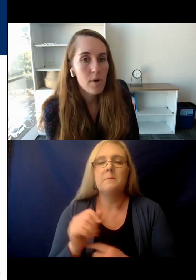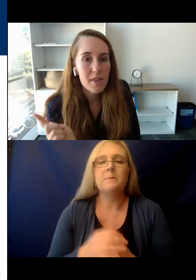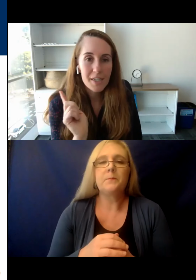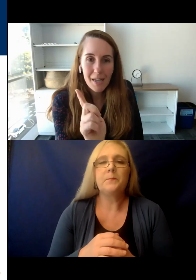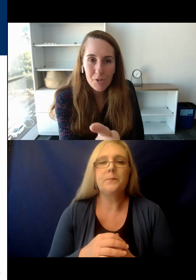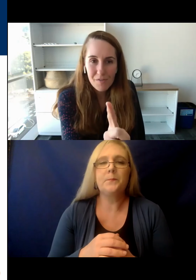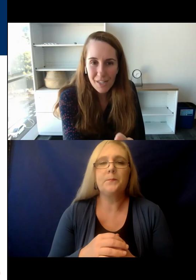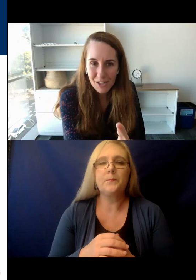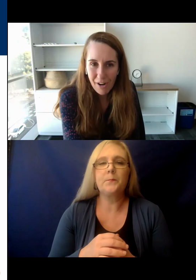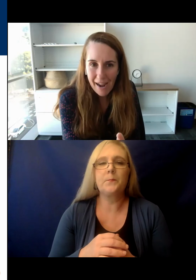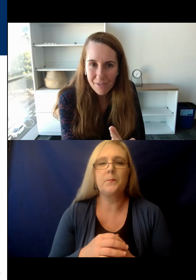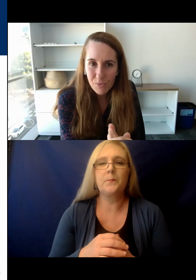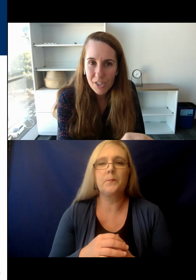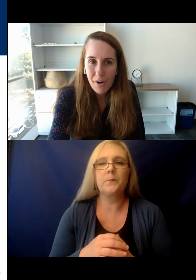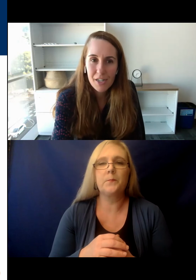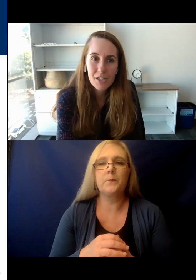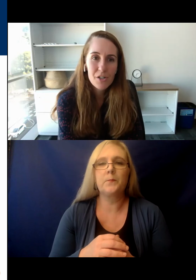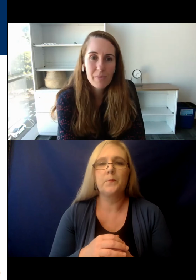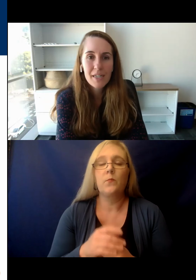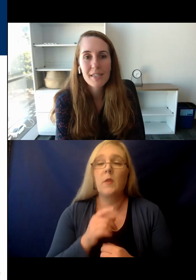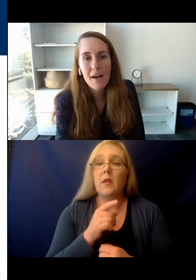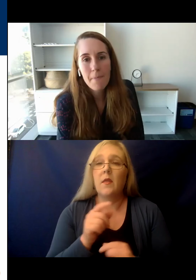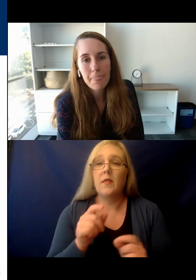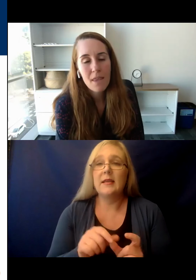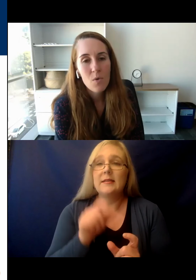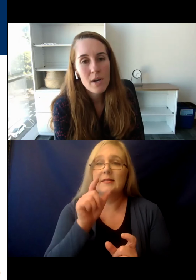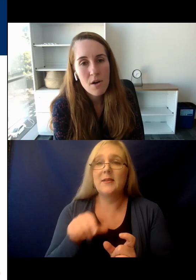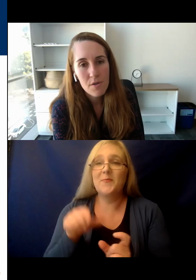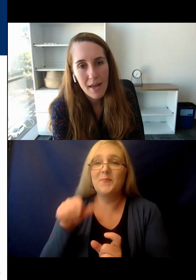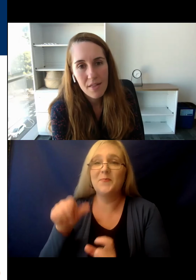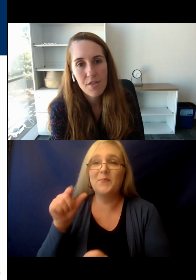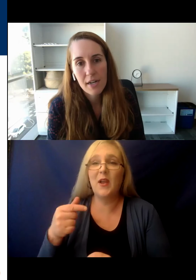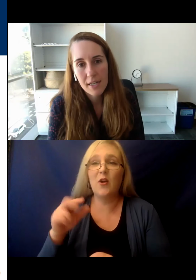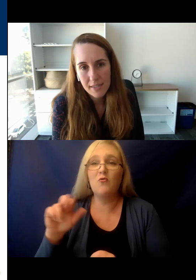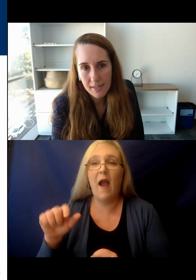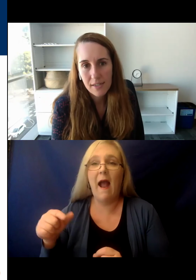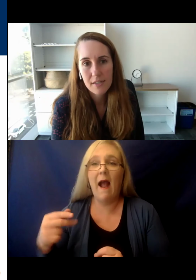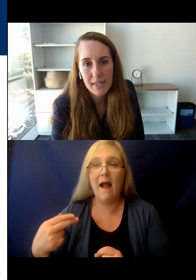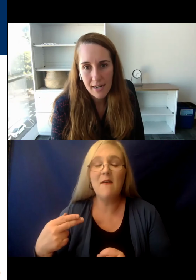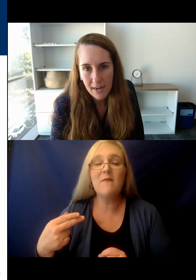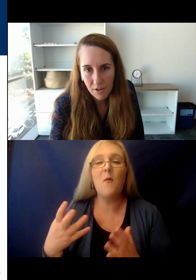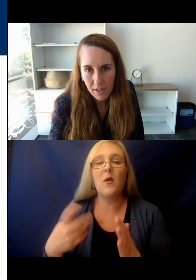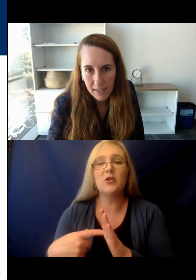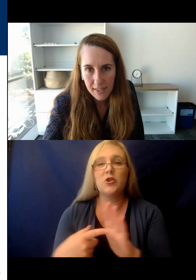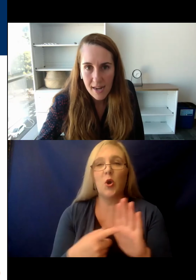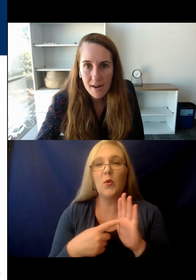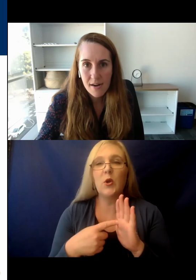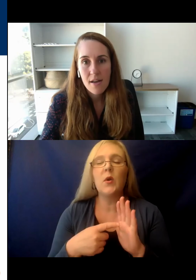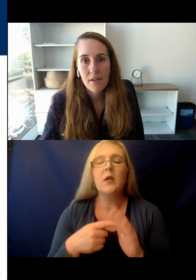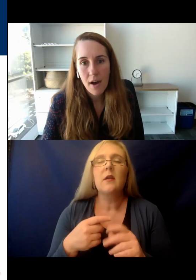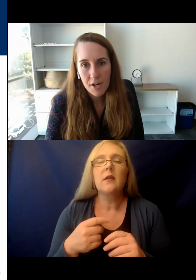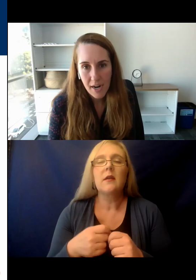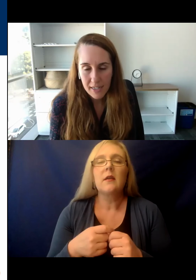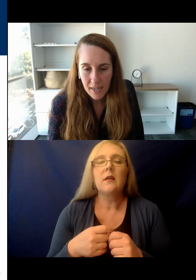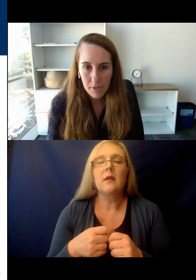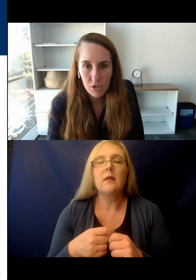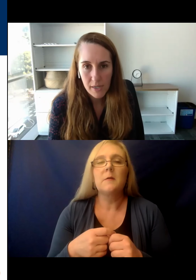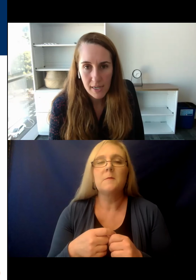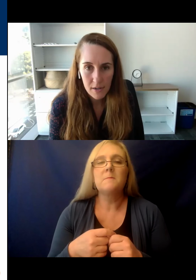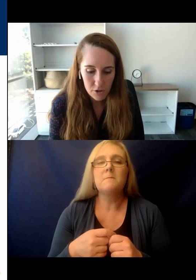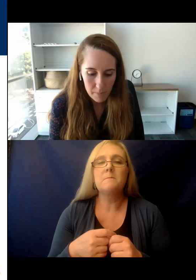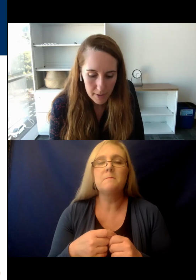about, with the exception of these graphs, which I want to show you because we know that there is a steady increase in